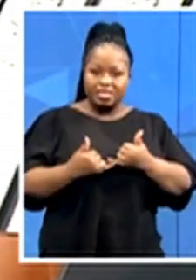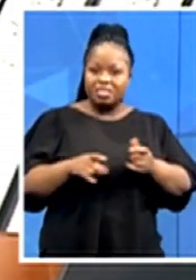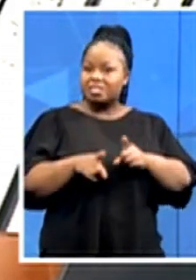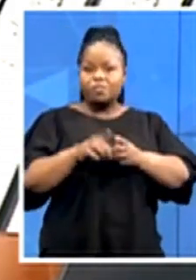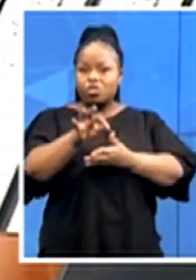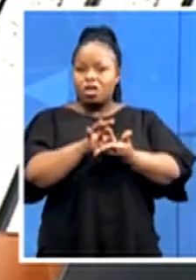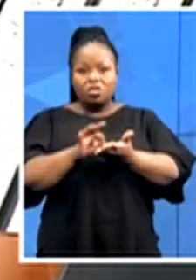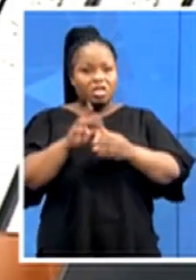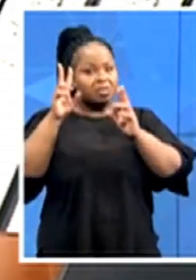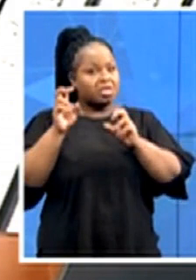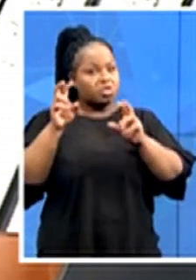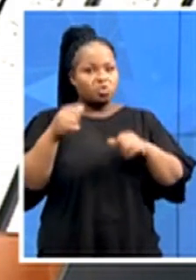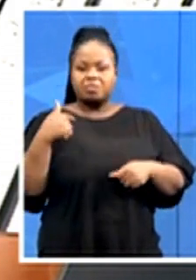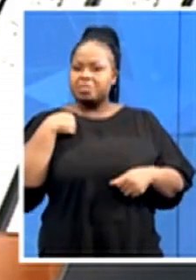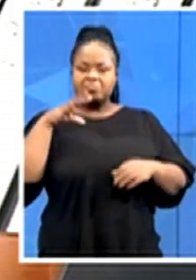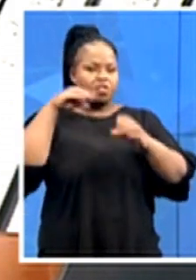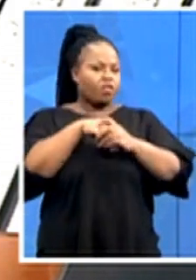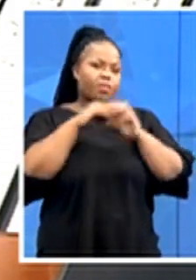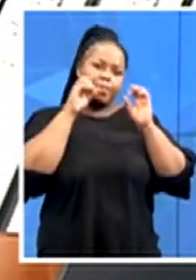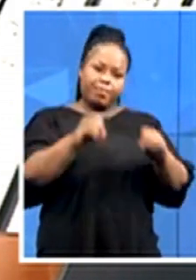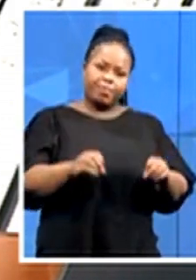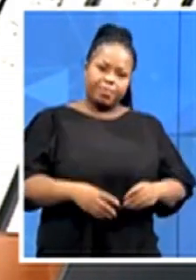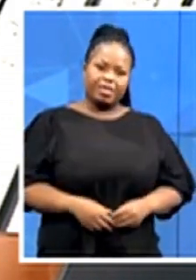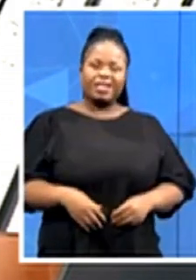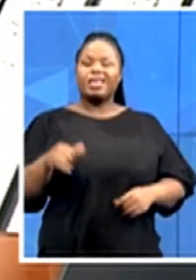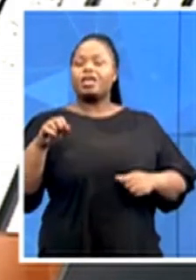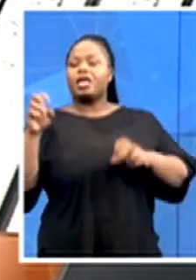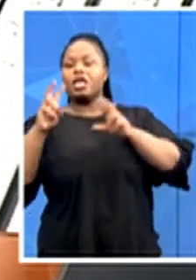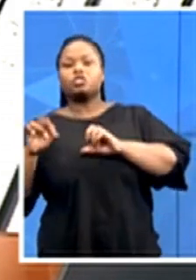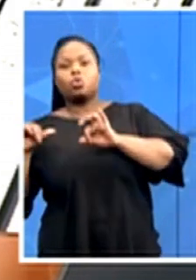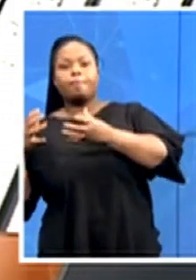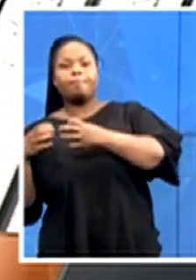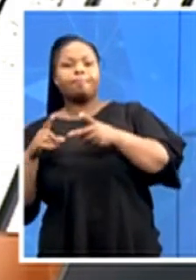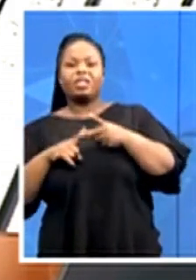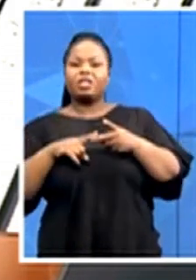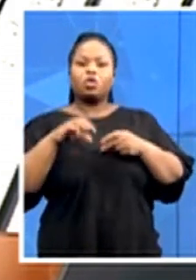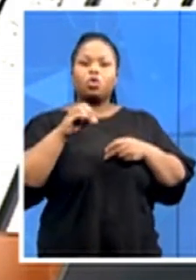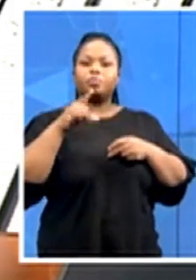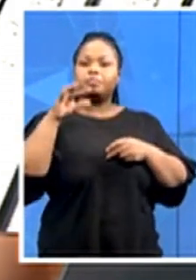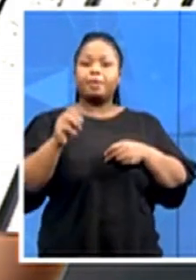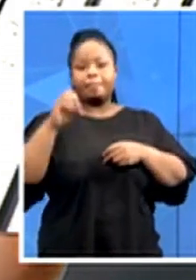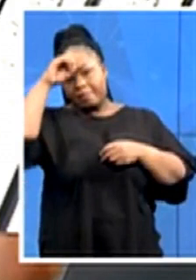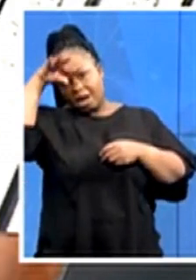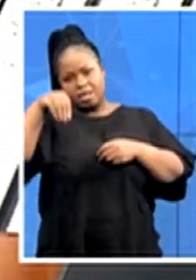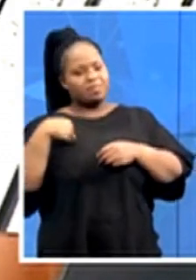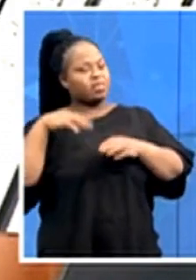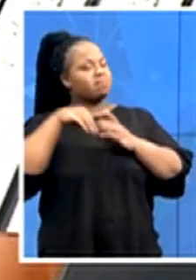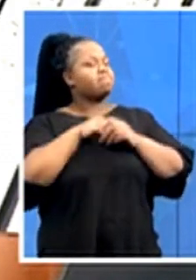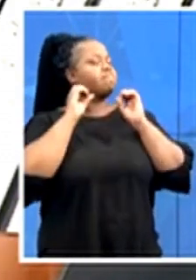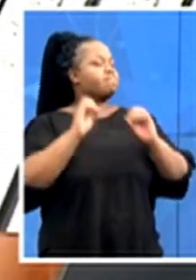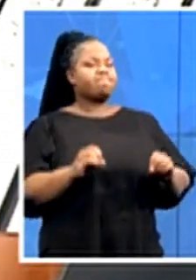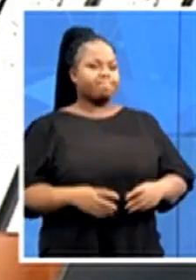instance, Eskom and Optimum Mine. In Chairperson S, I acted in a number of